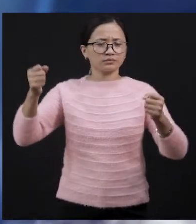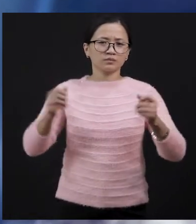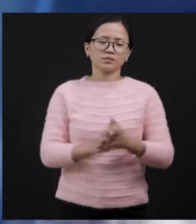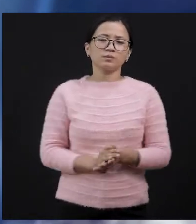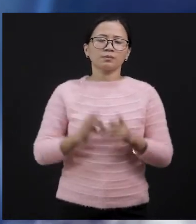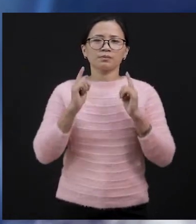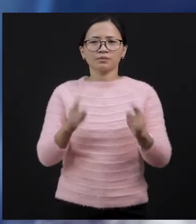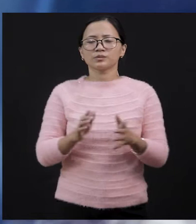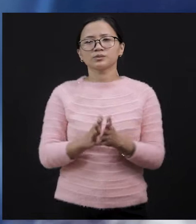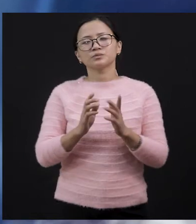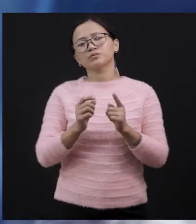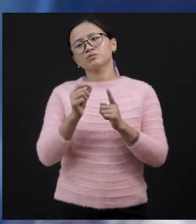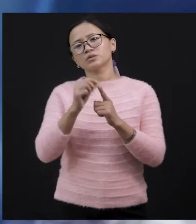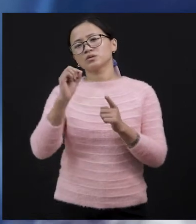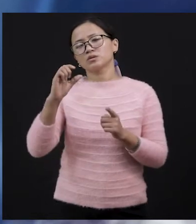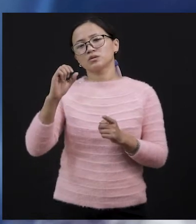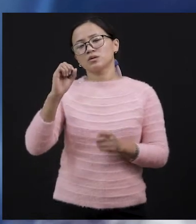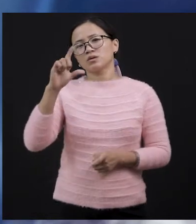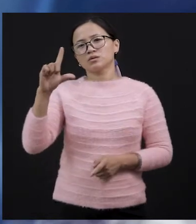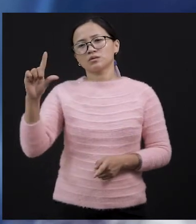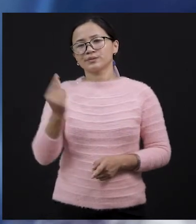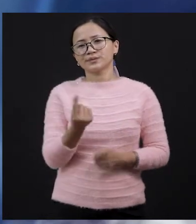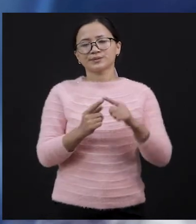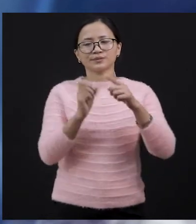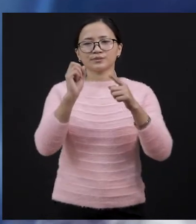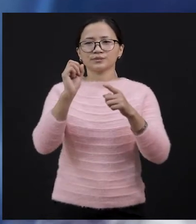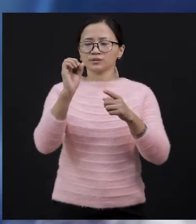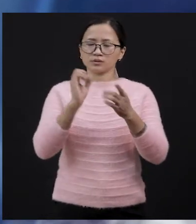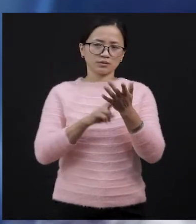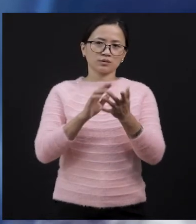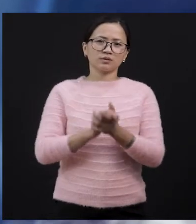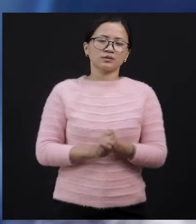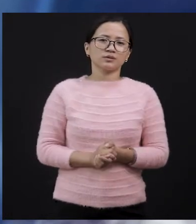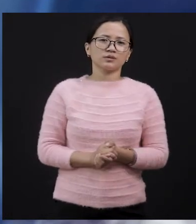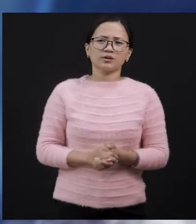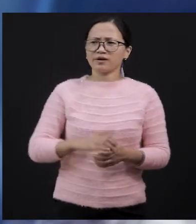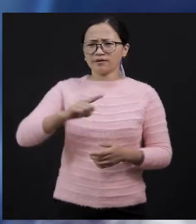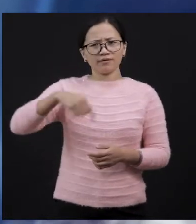are pollution everywhere, which makes our air unclean.